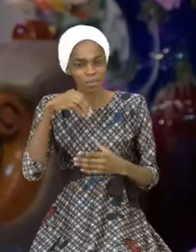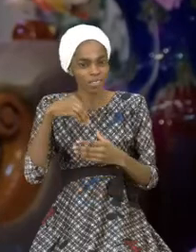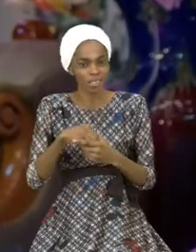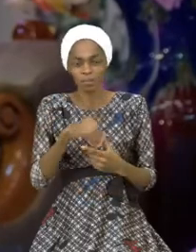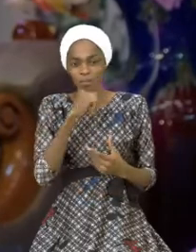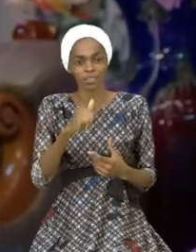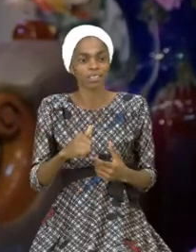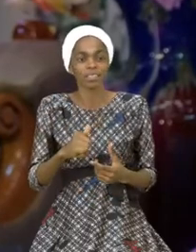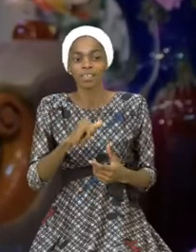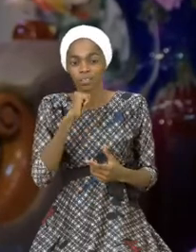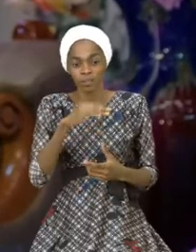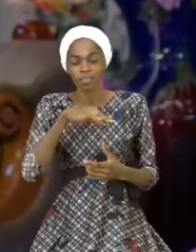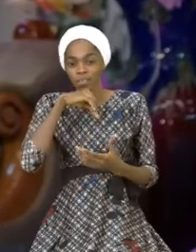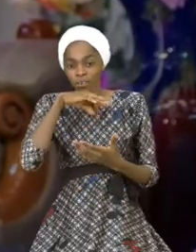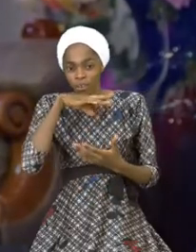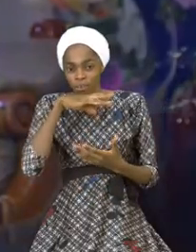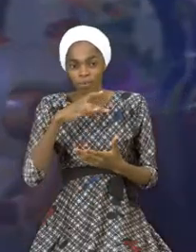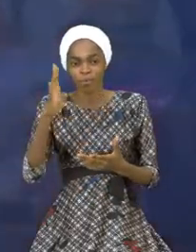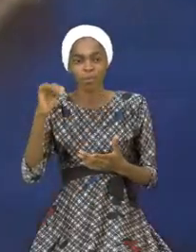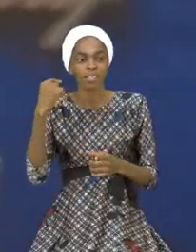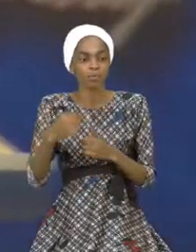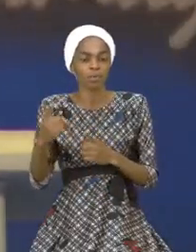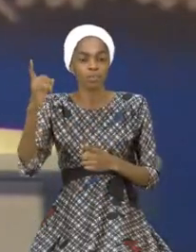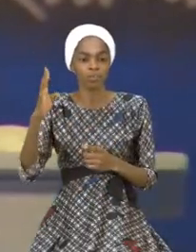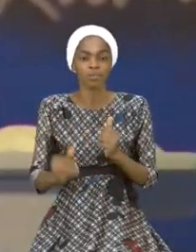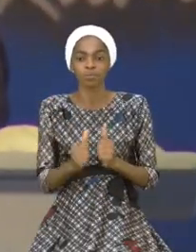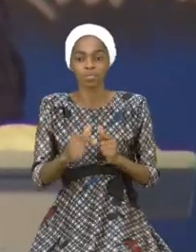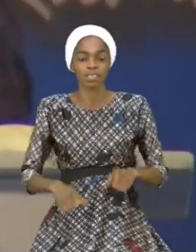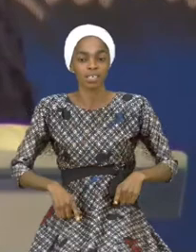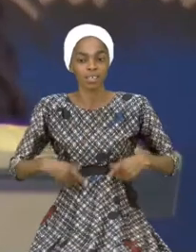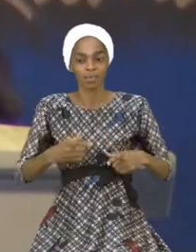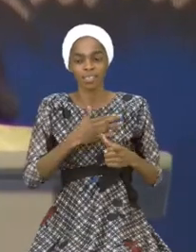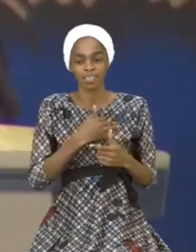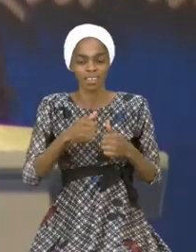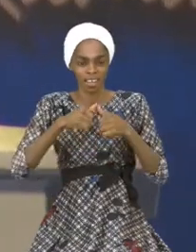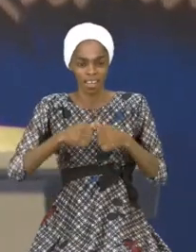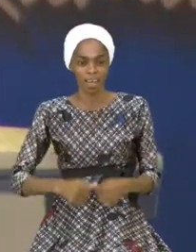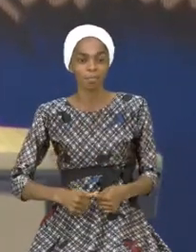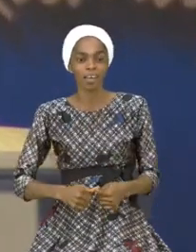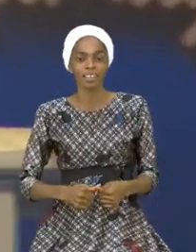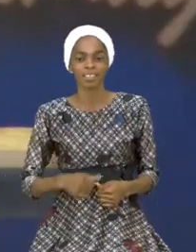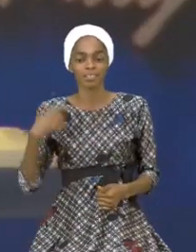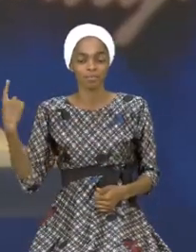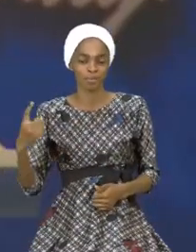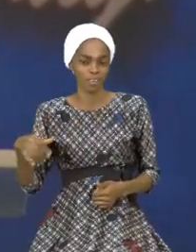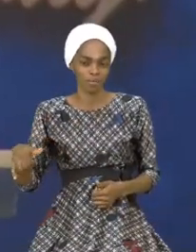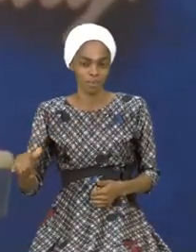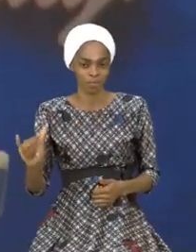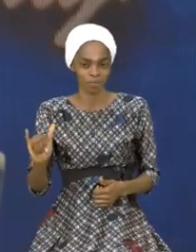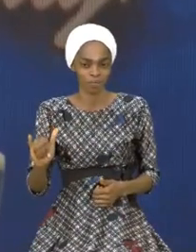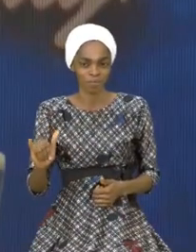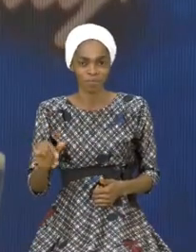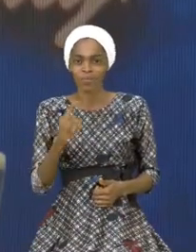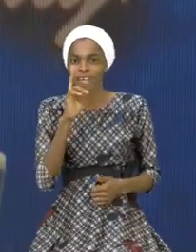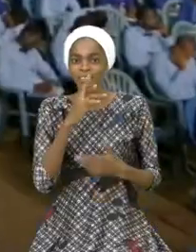of God, which liveth and abideth forever. Are